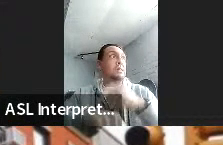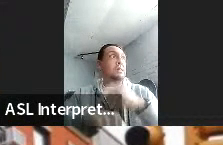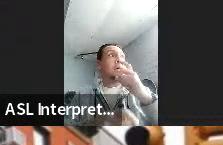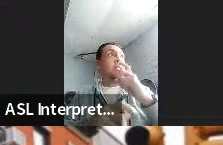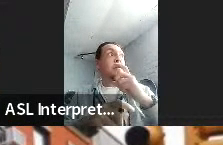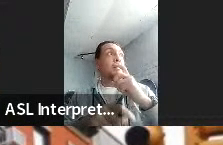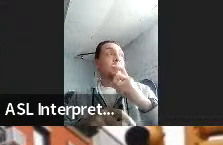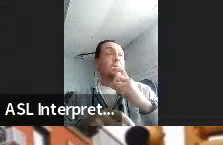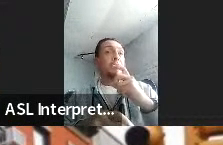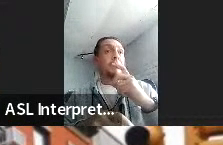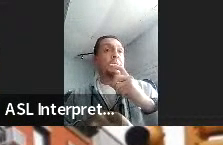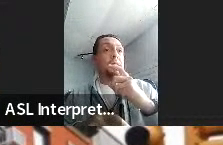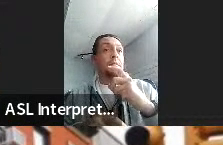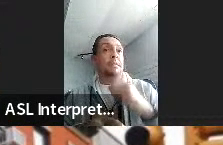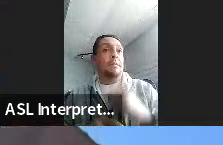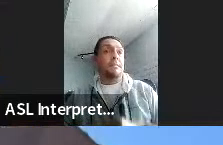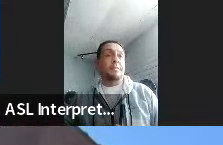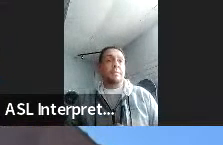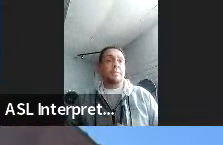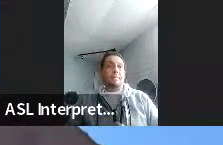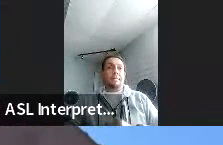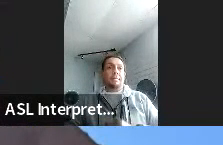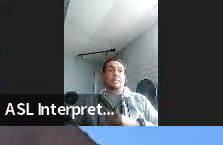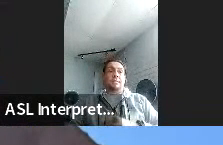reoccupied. Next slide, please.